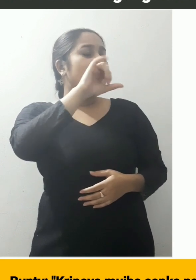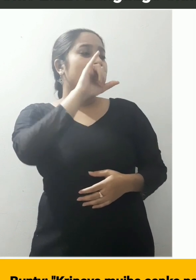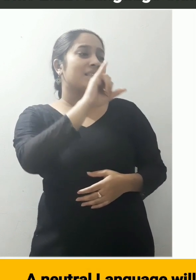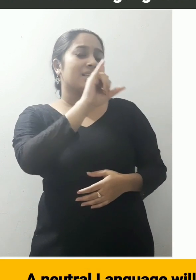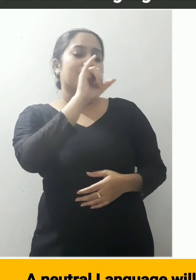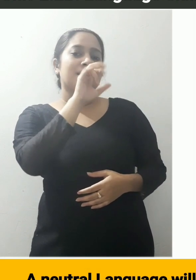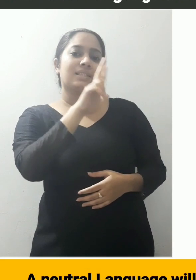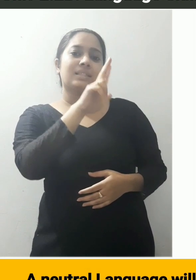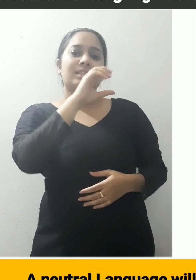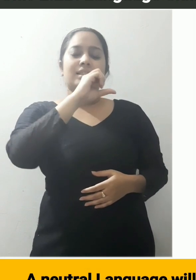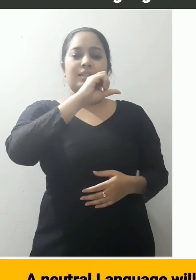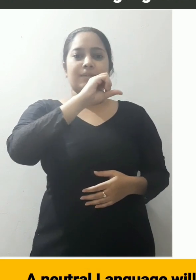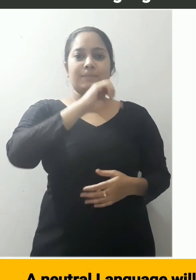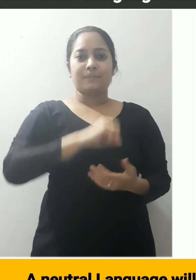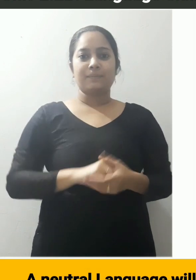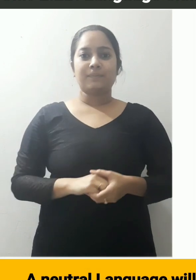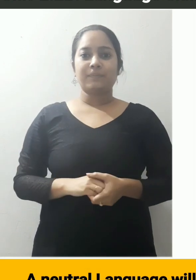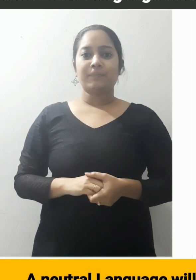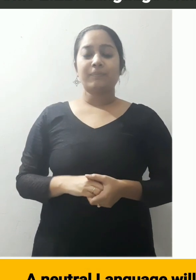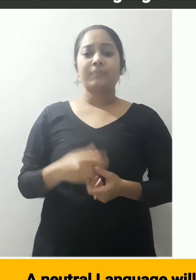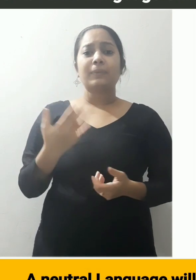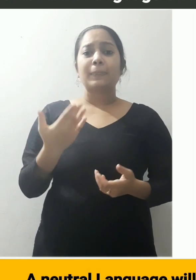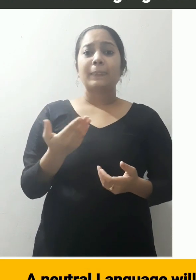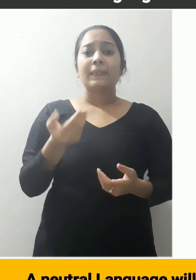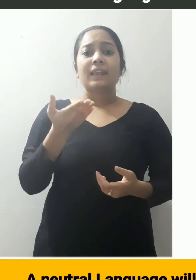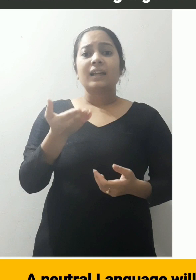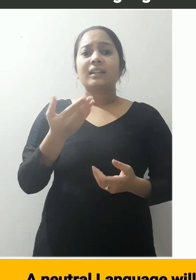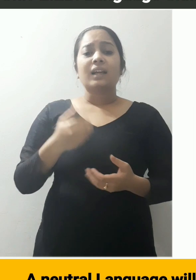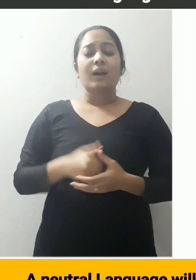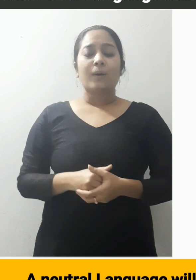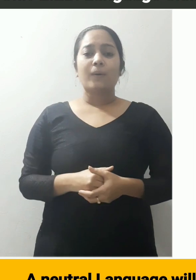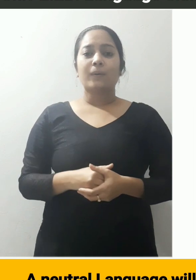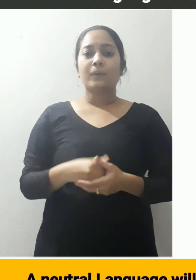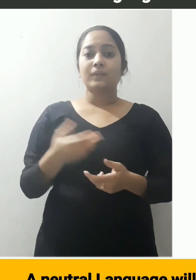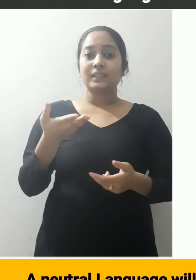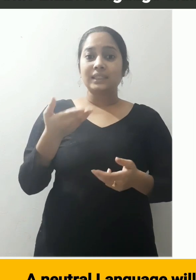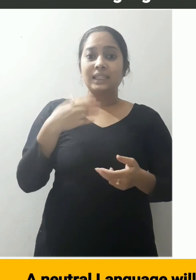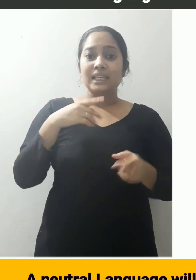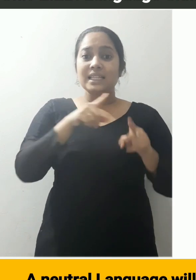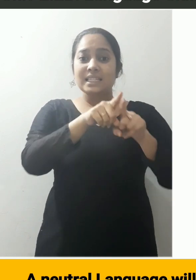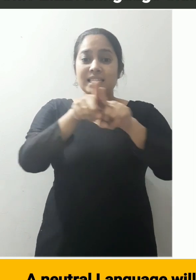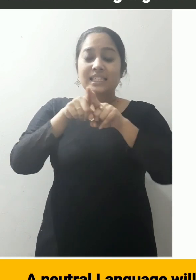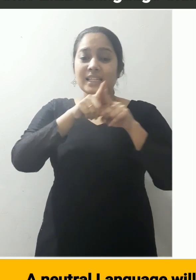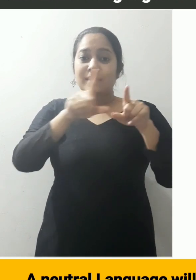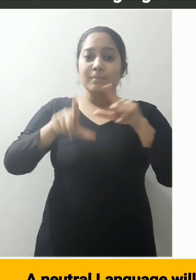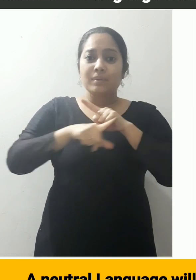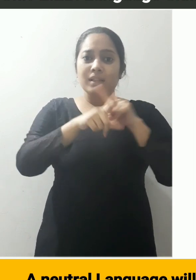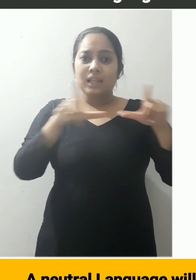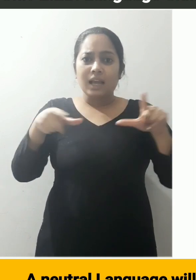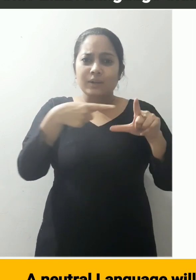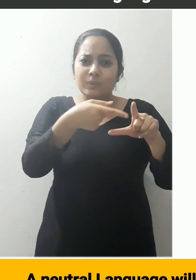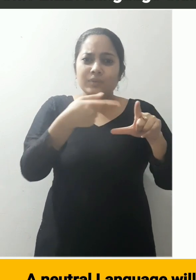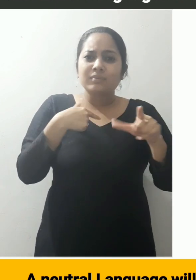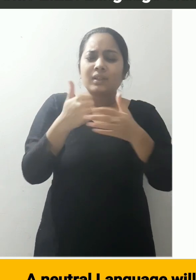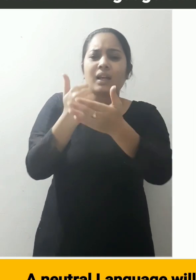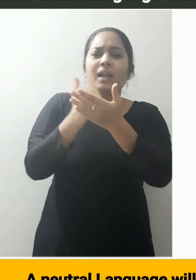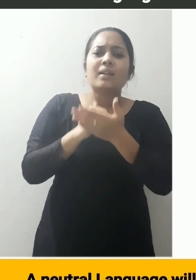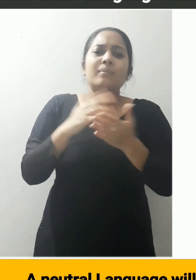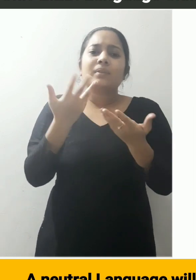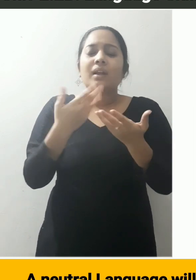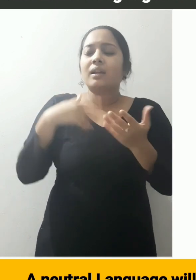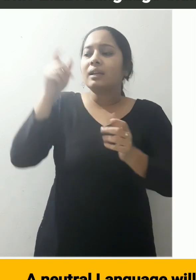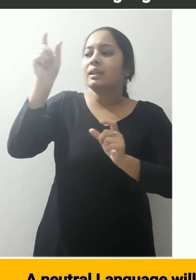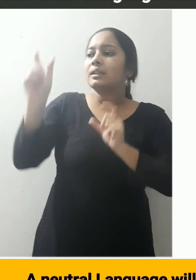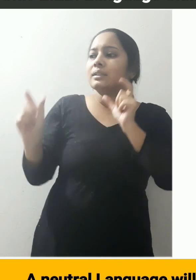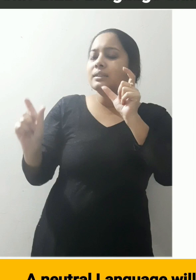9930429896. A neutral language will ensure that you are accepted by customers